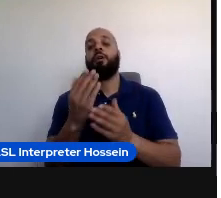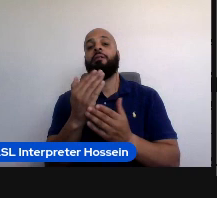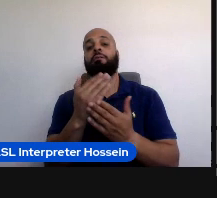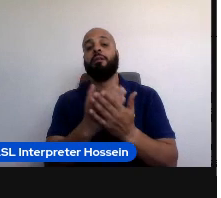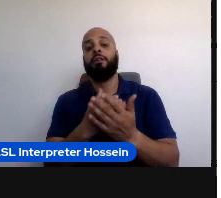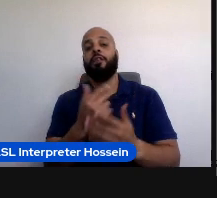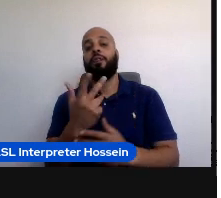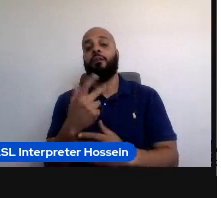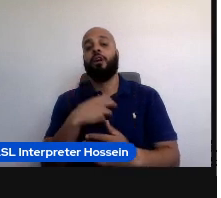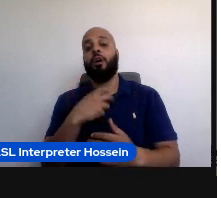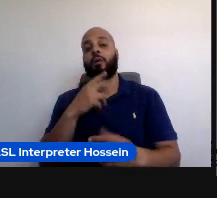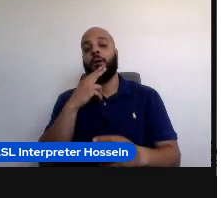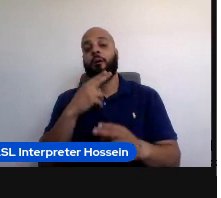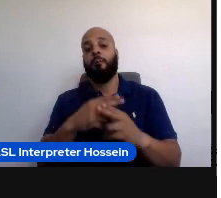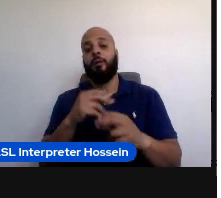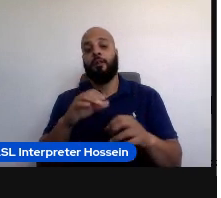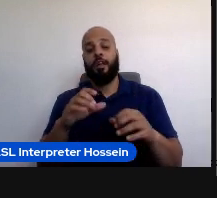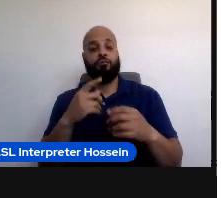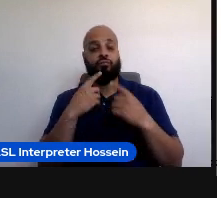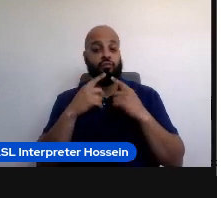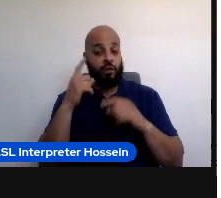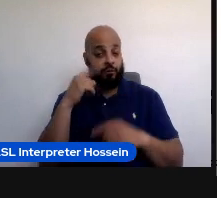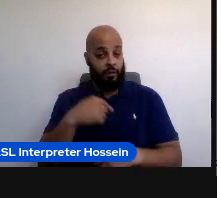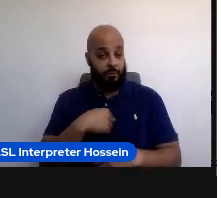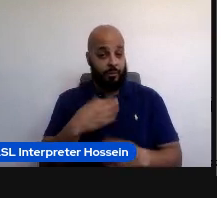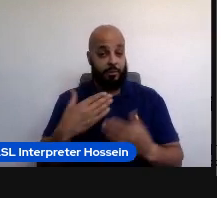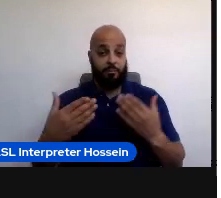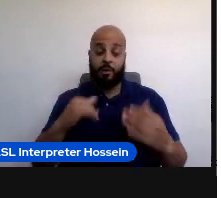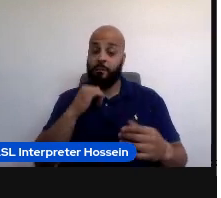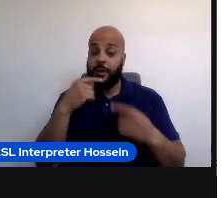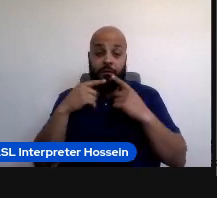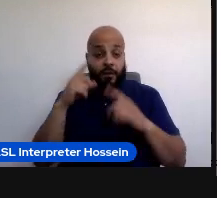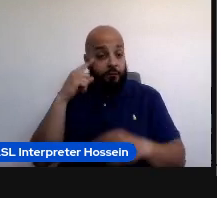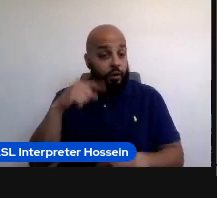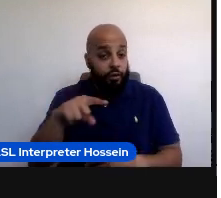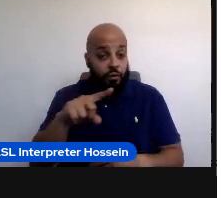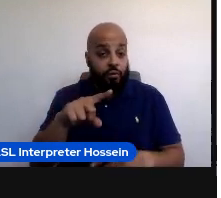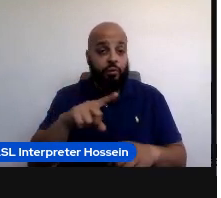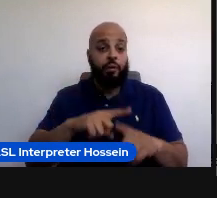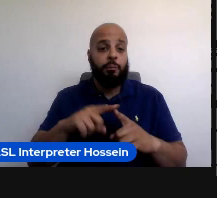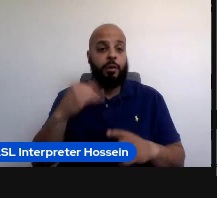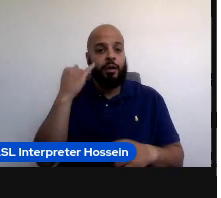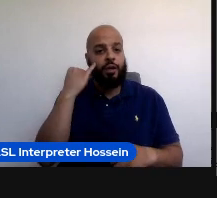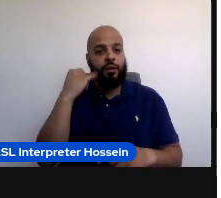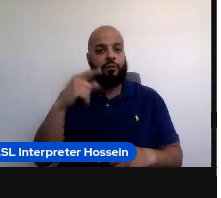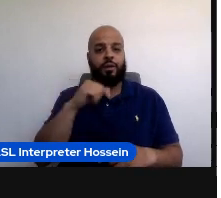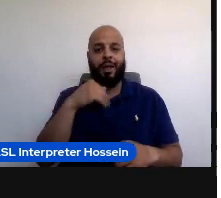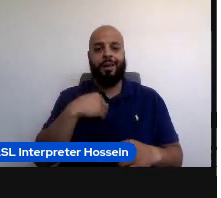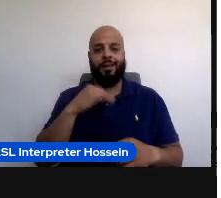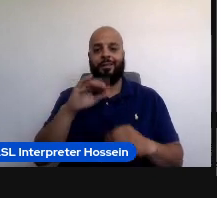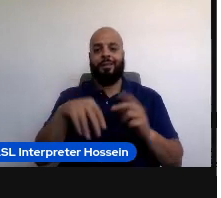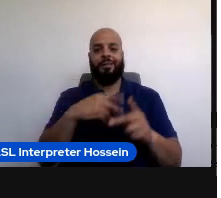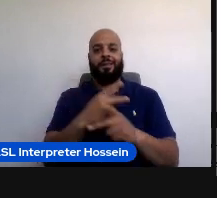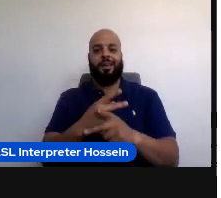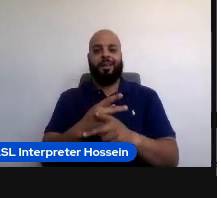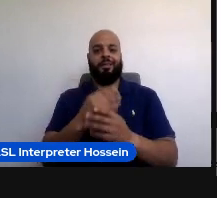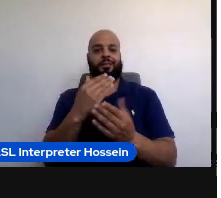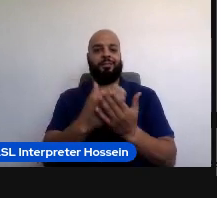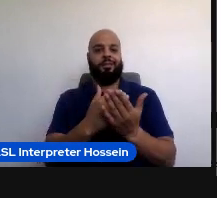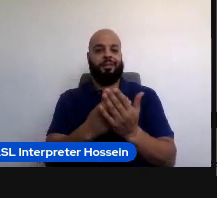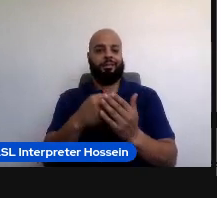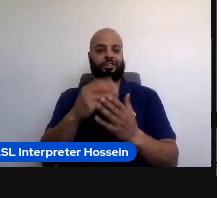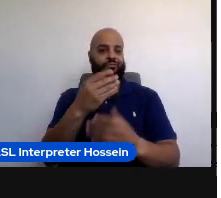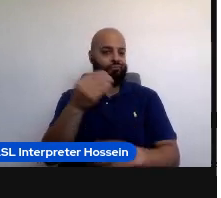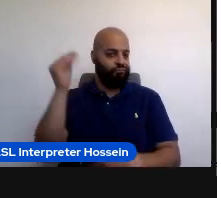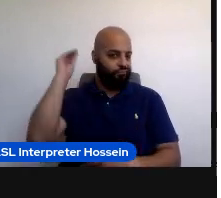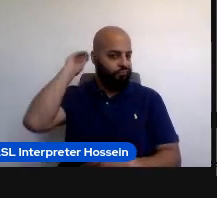want to just mention that work for me. They may or may not work for you, but if you don't have, these types of lessons kind of in your back pocket, I would